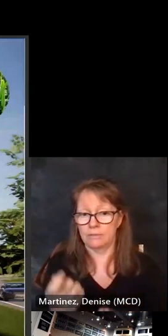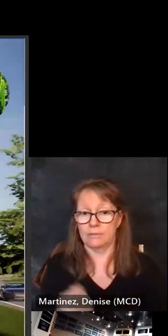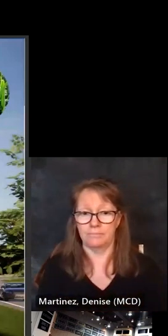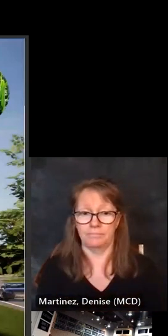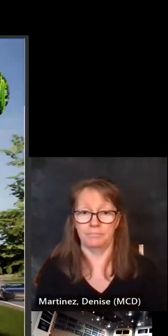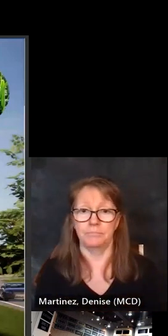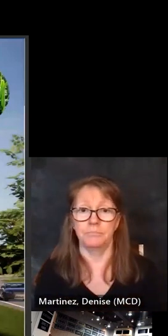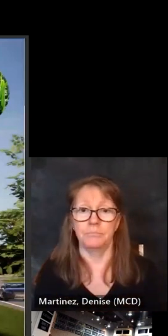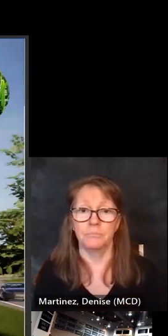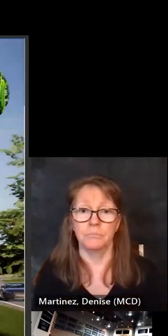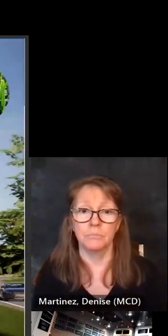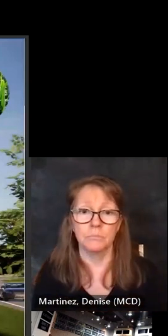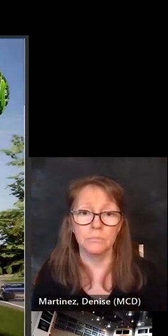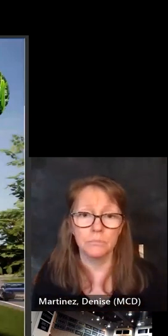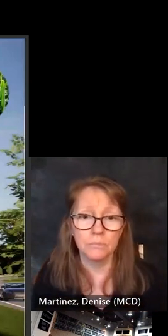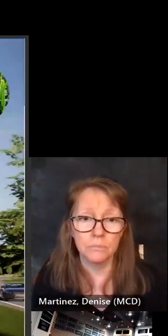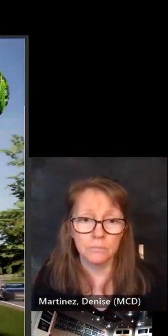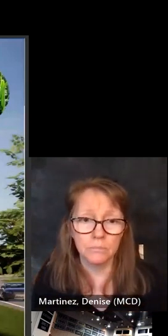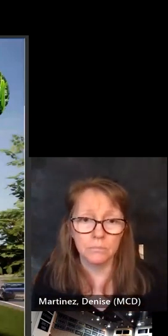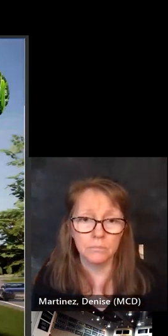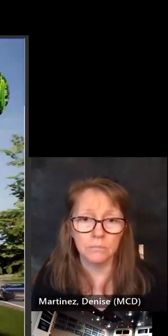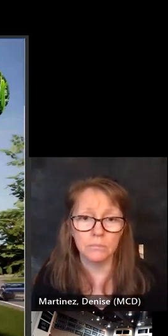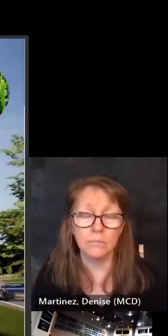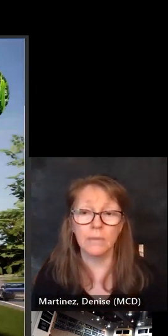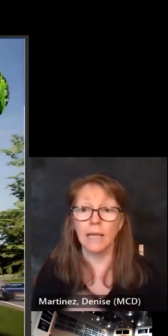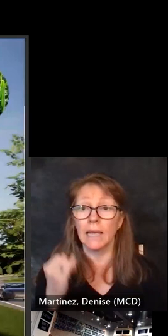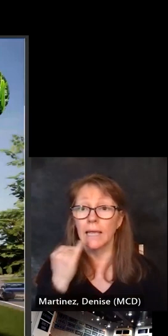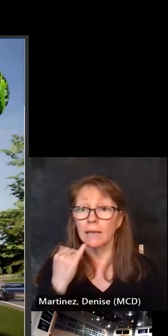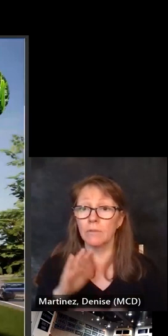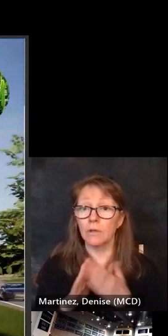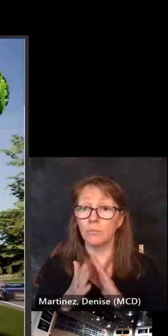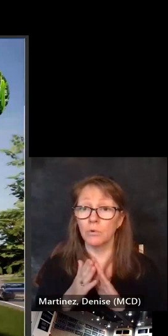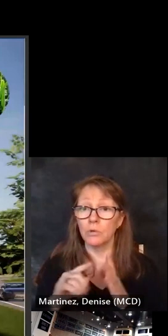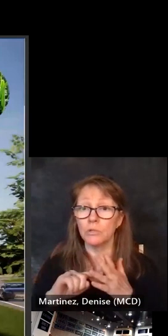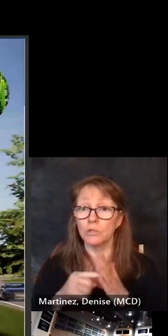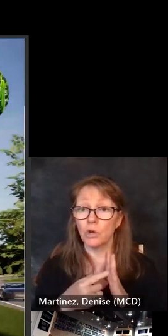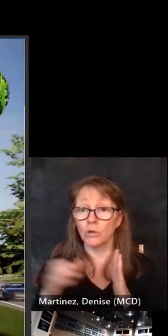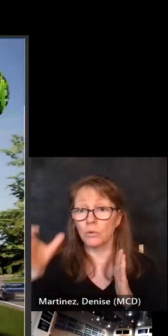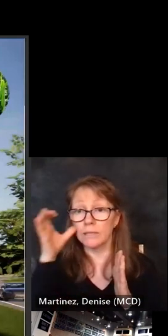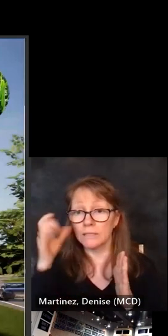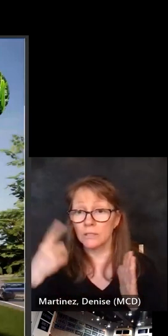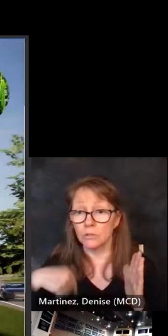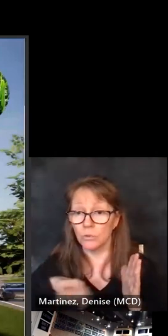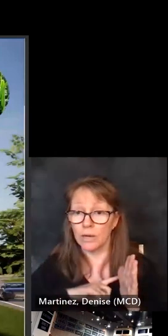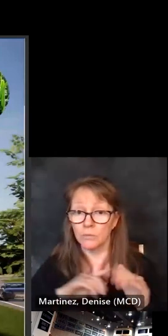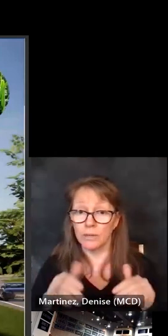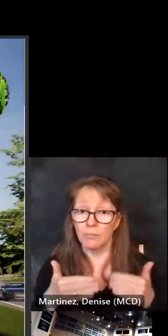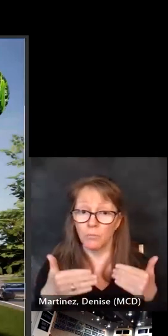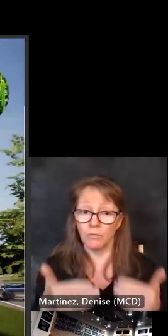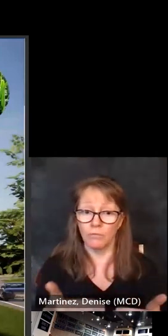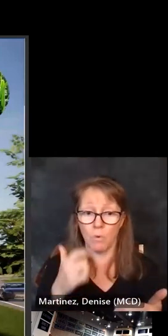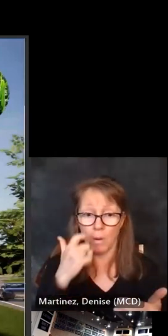community, it's not listening to us in any way, shape, or form. Jared, I hear you.